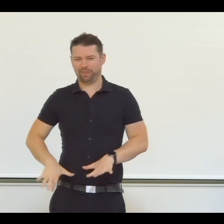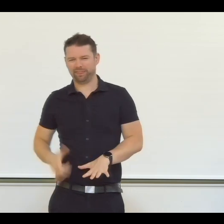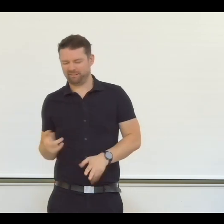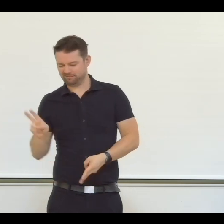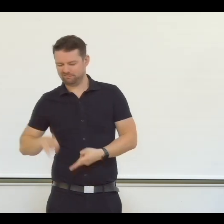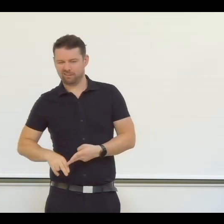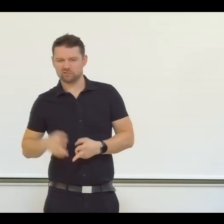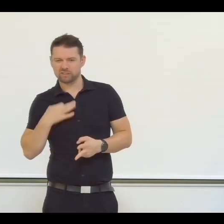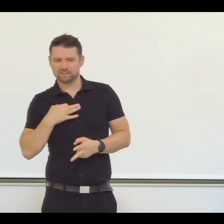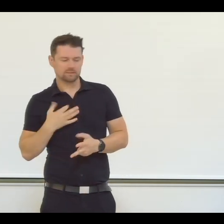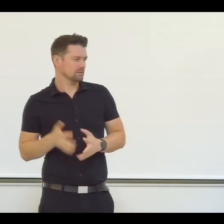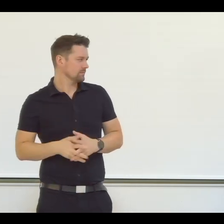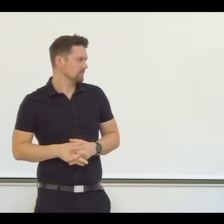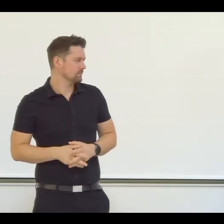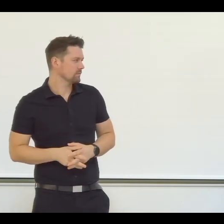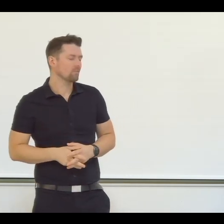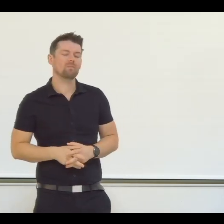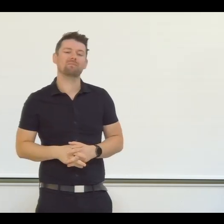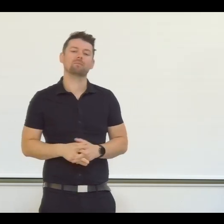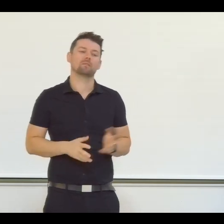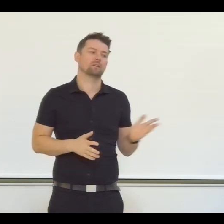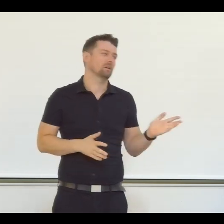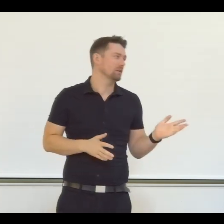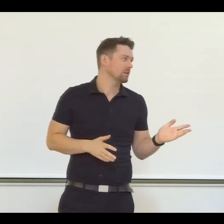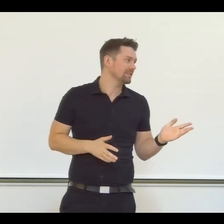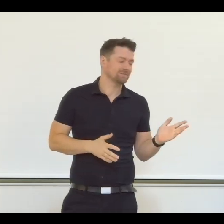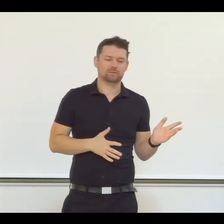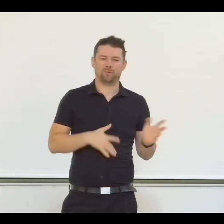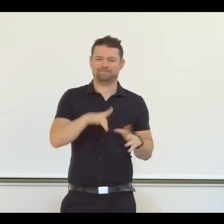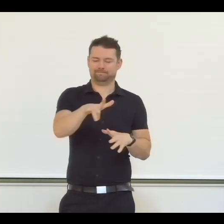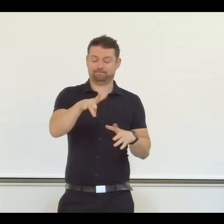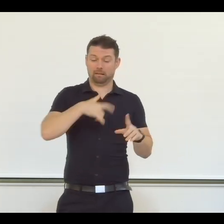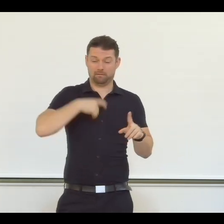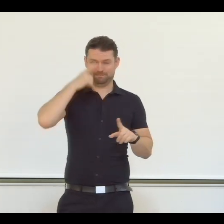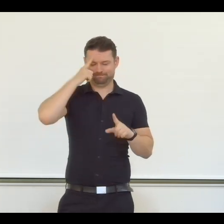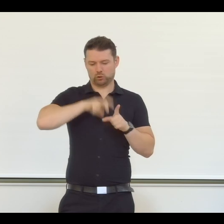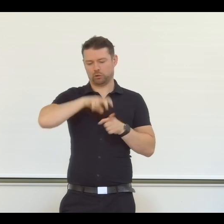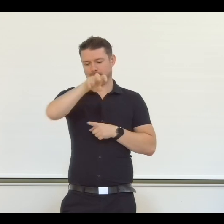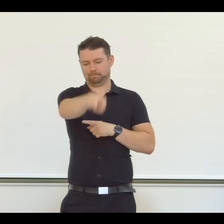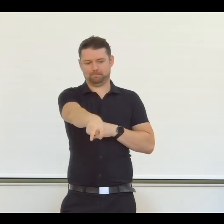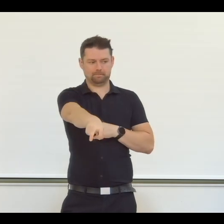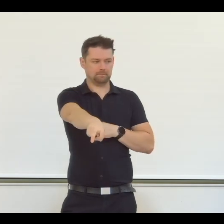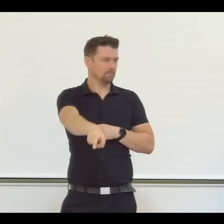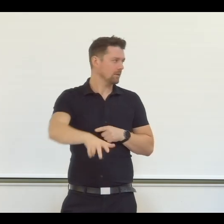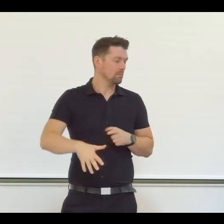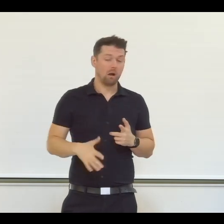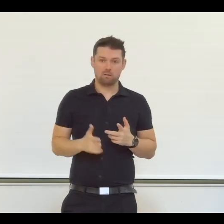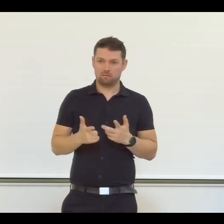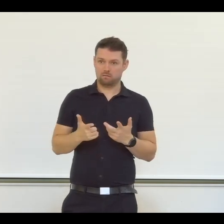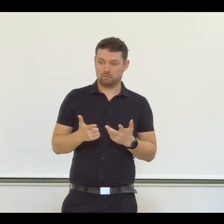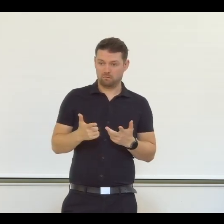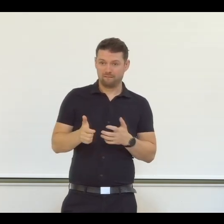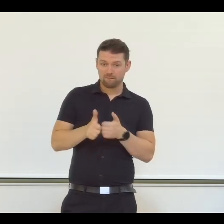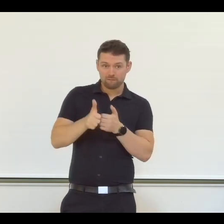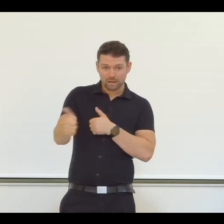I mean, to think a couple of steps ahead, we're talking about floor shop workers working